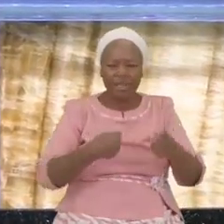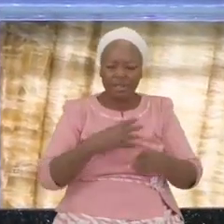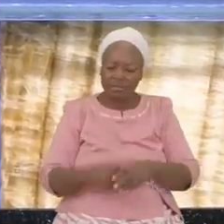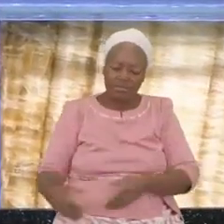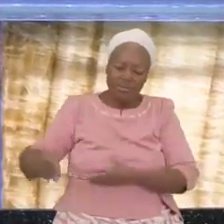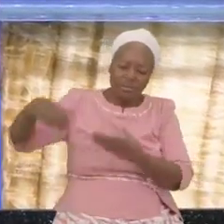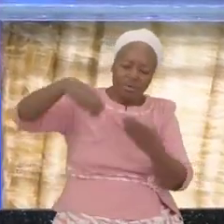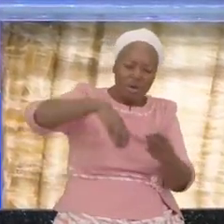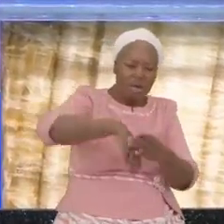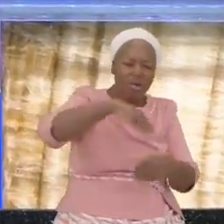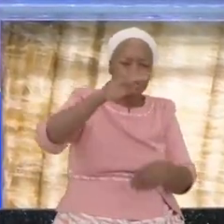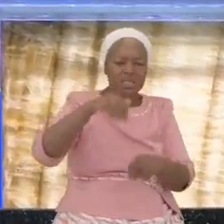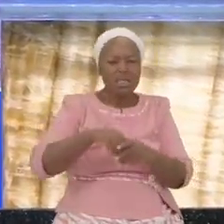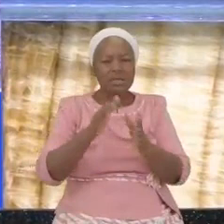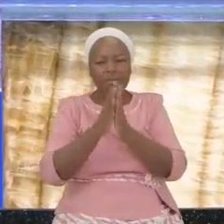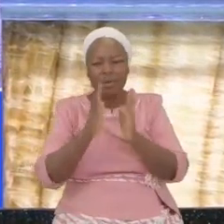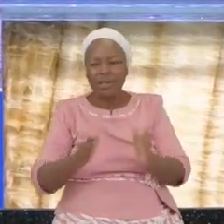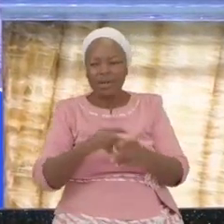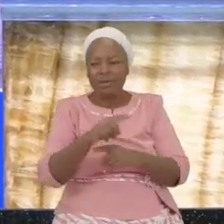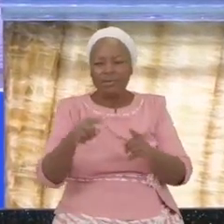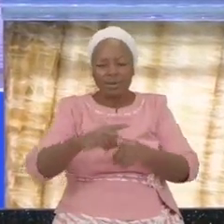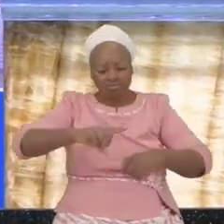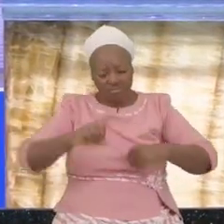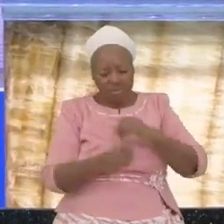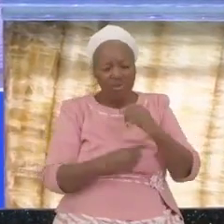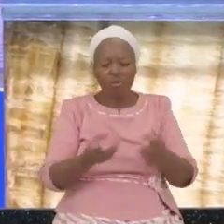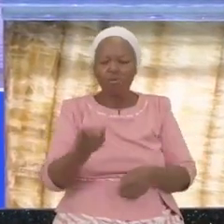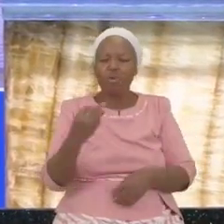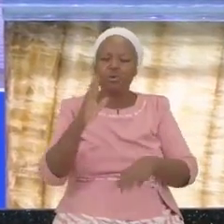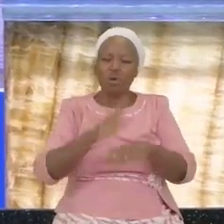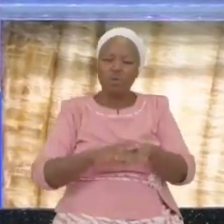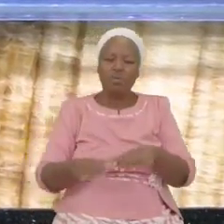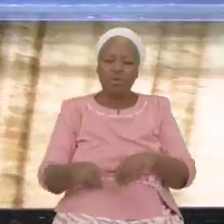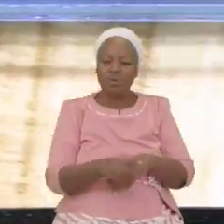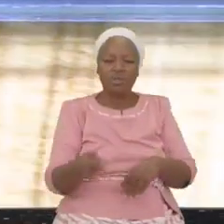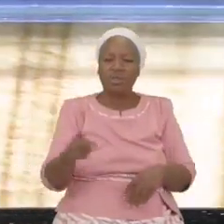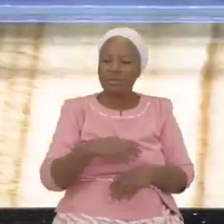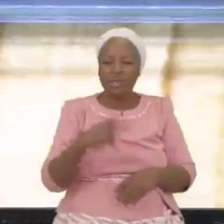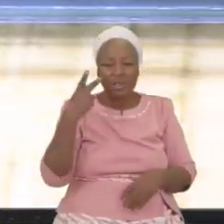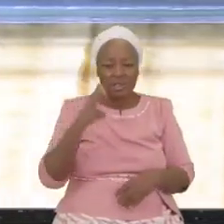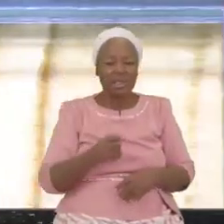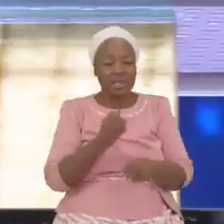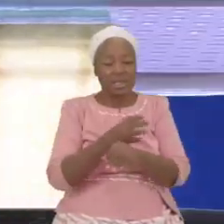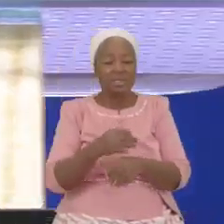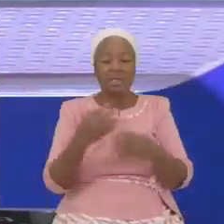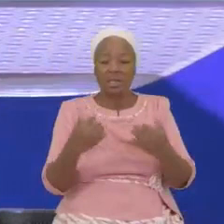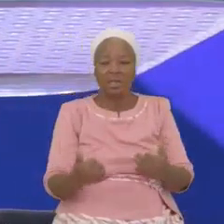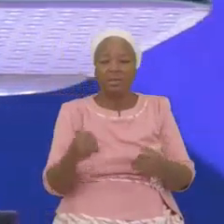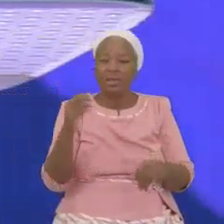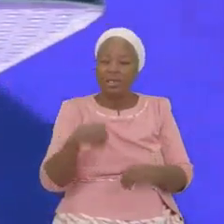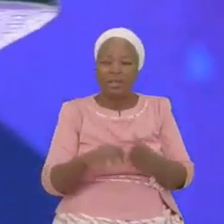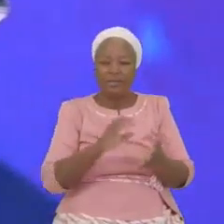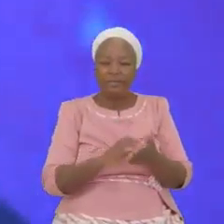a prayer when the chastening was upon them. And look at the counsel now in